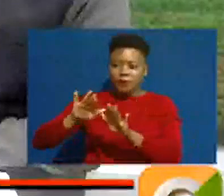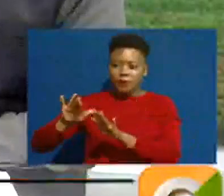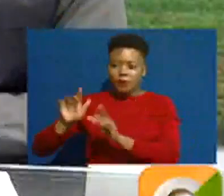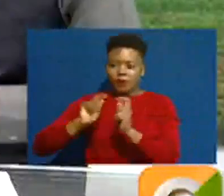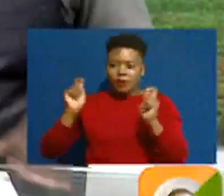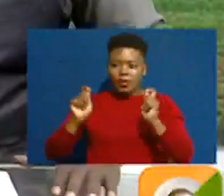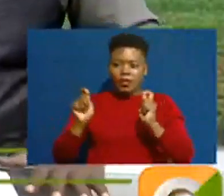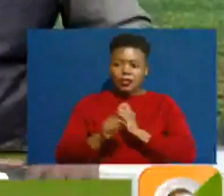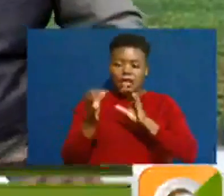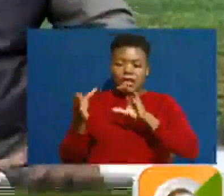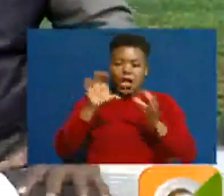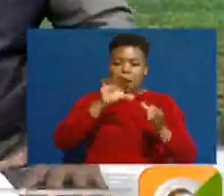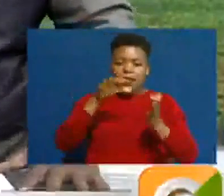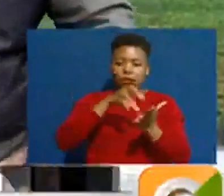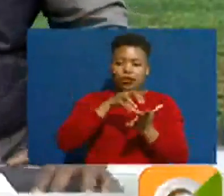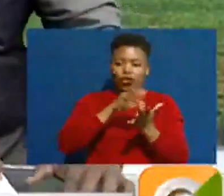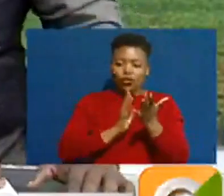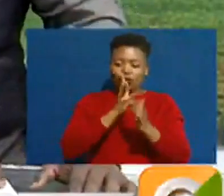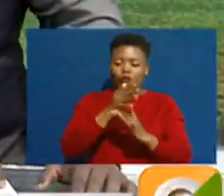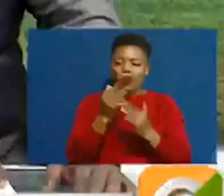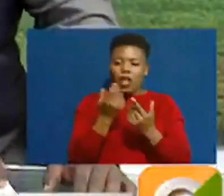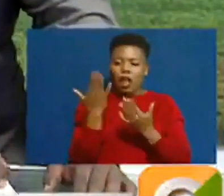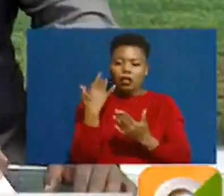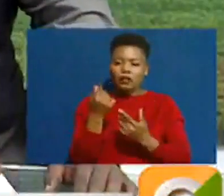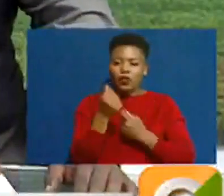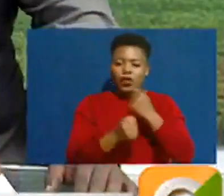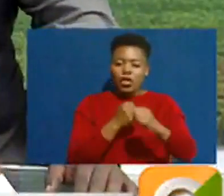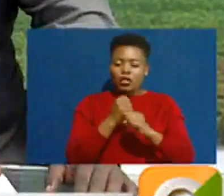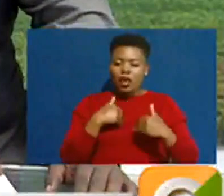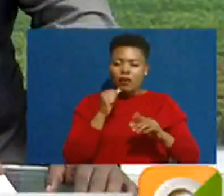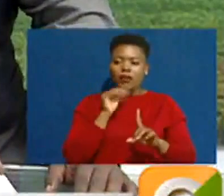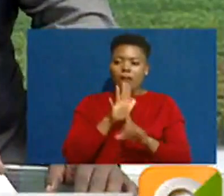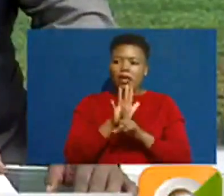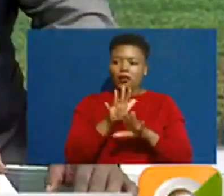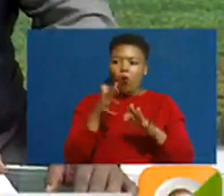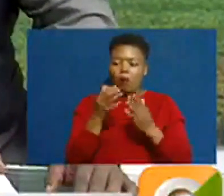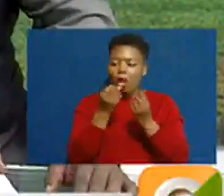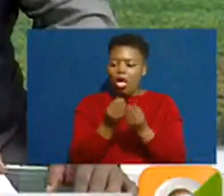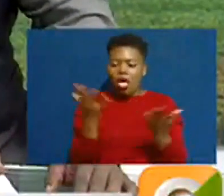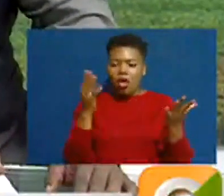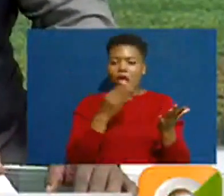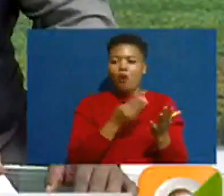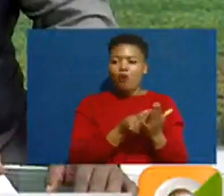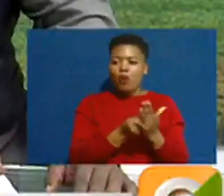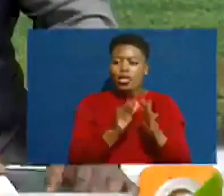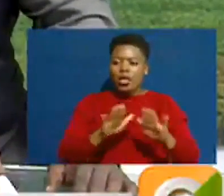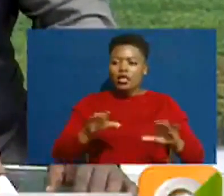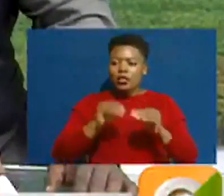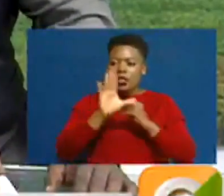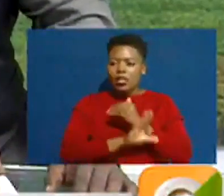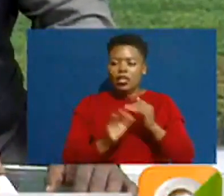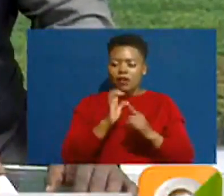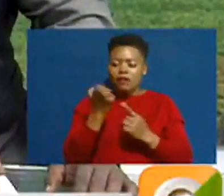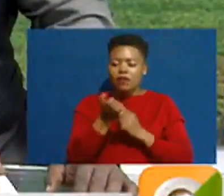change in climatic conditions over the last few years has had an impact on a number of wetlands in the country.